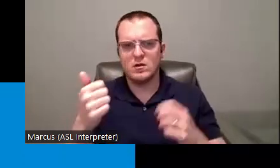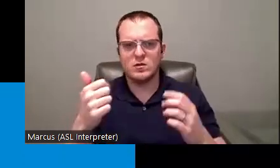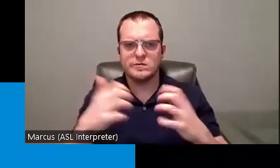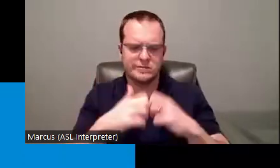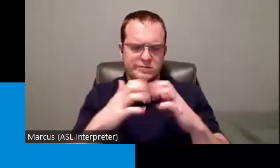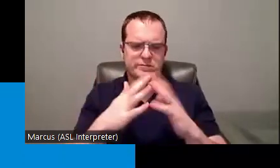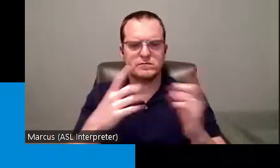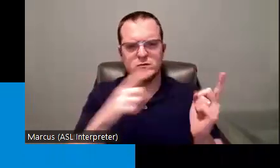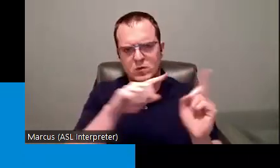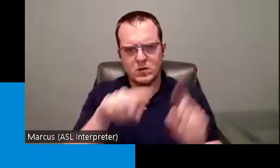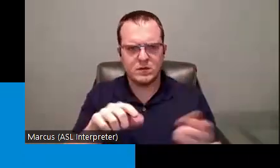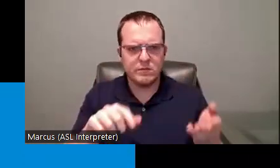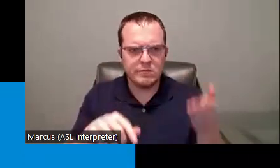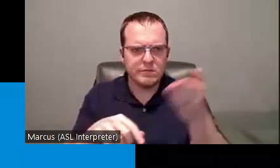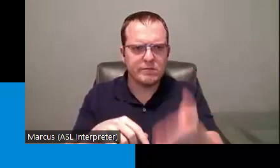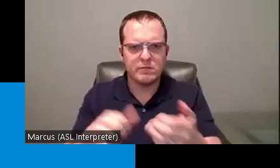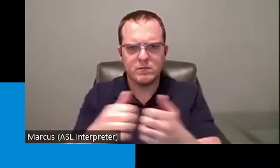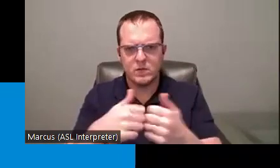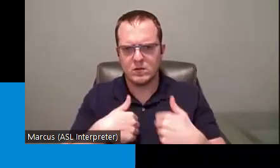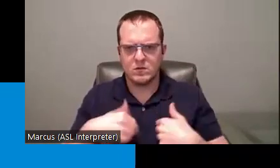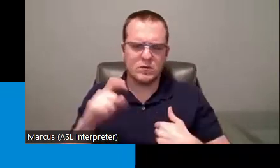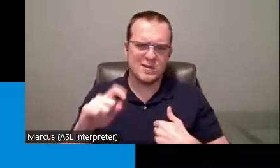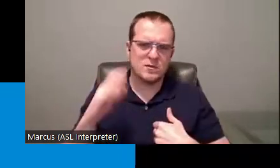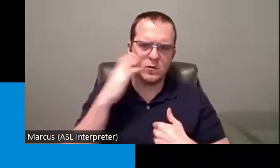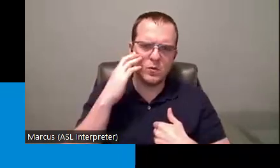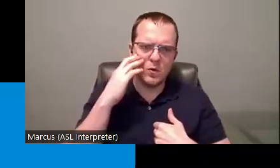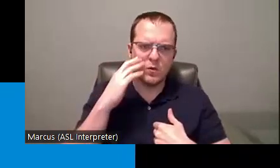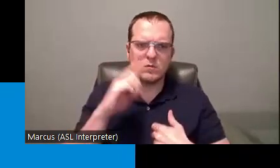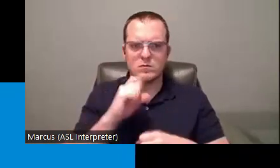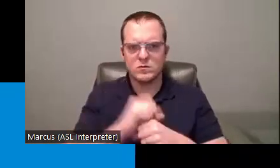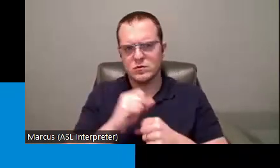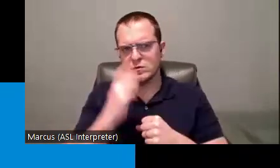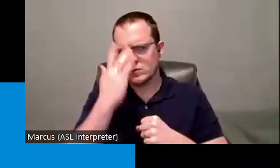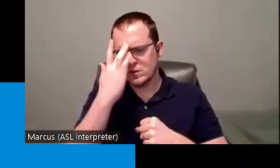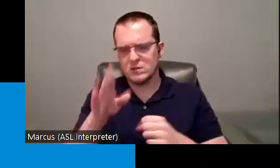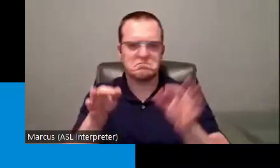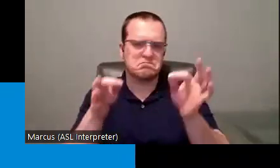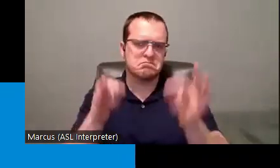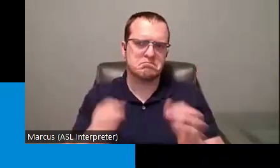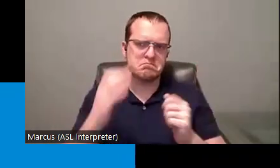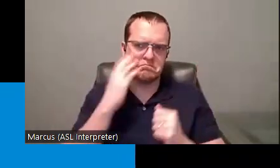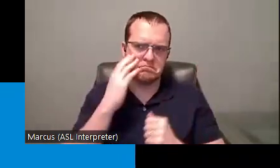to come forth with the things that we need to know to make an intelligent decision.